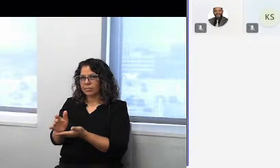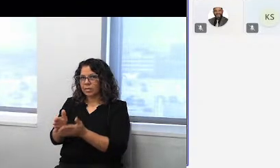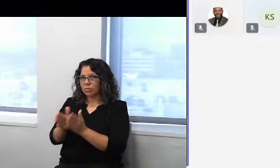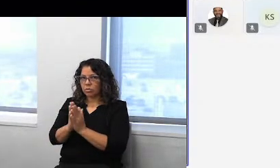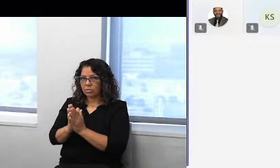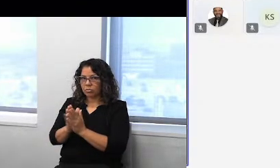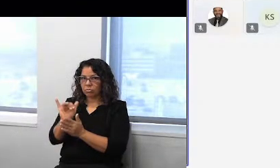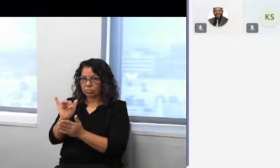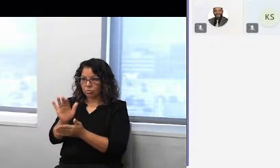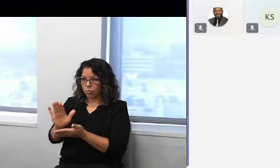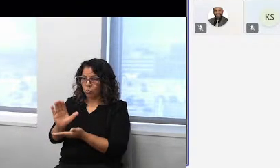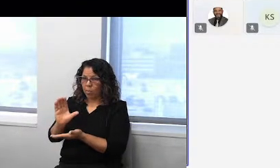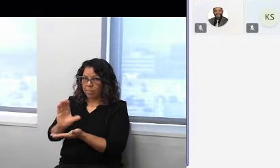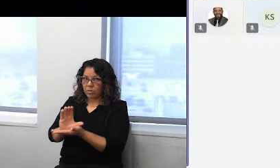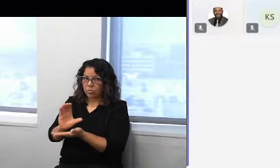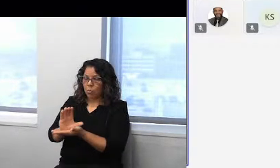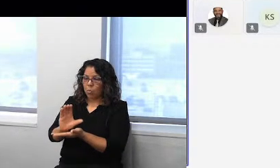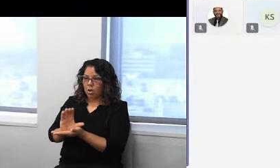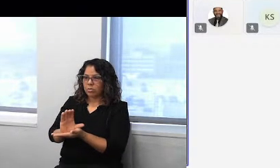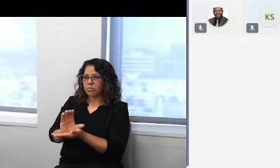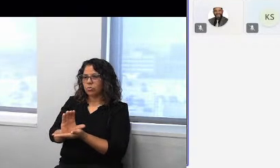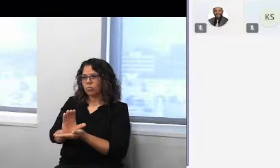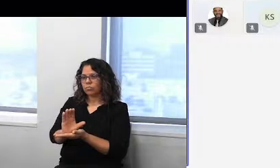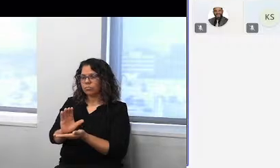has suffered any